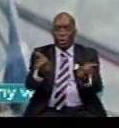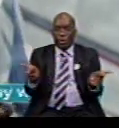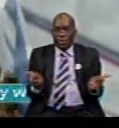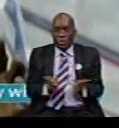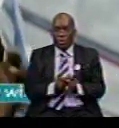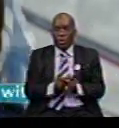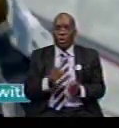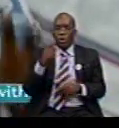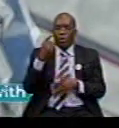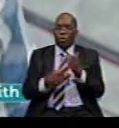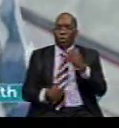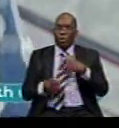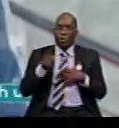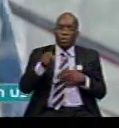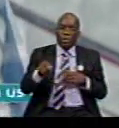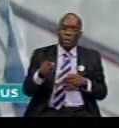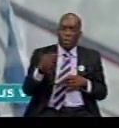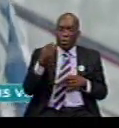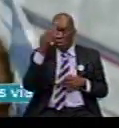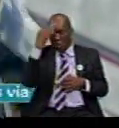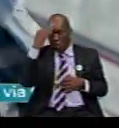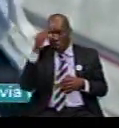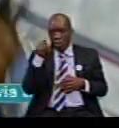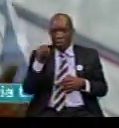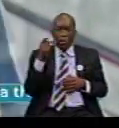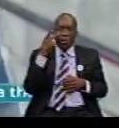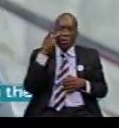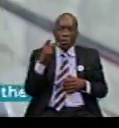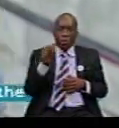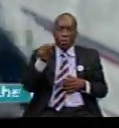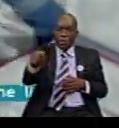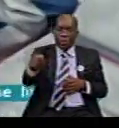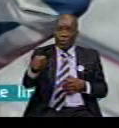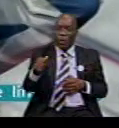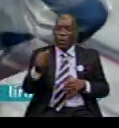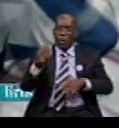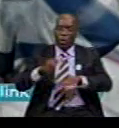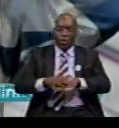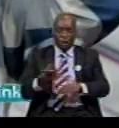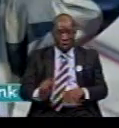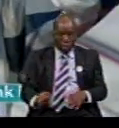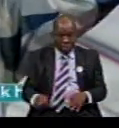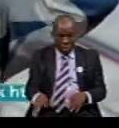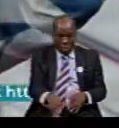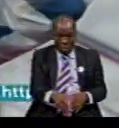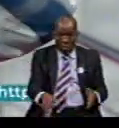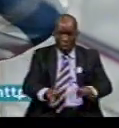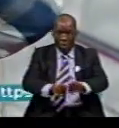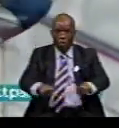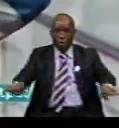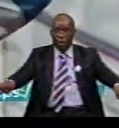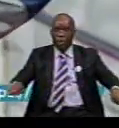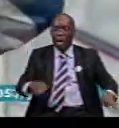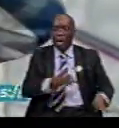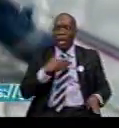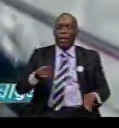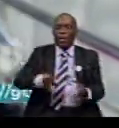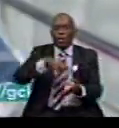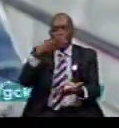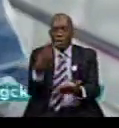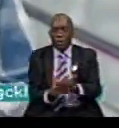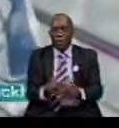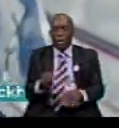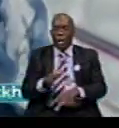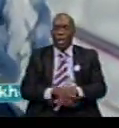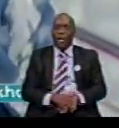was that I found myself on the ground. I fell down. I hit my head on the floor, on the door.